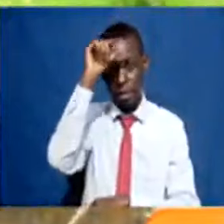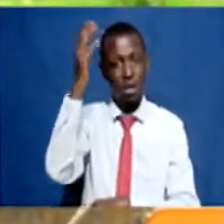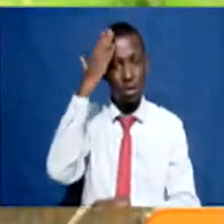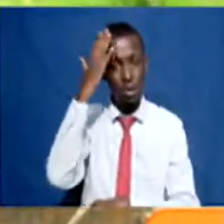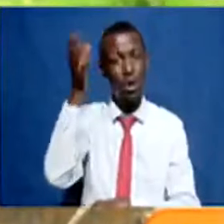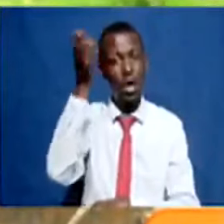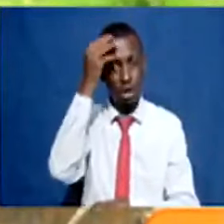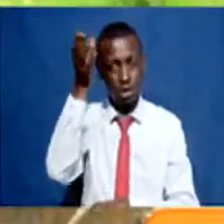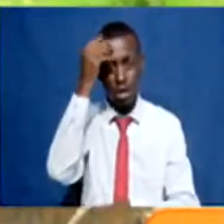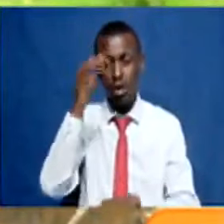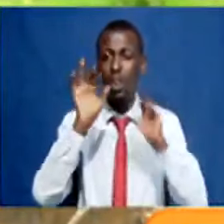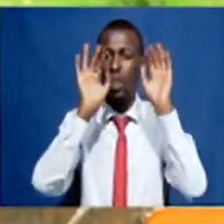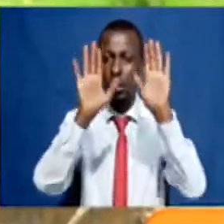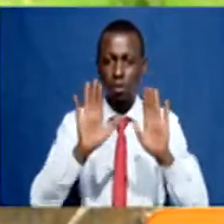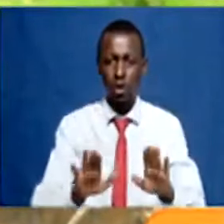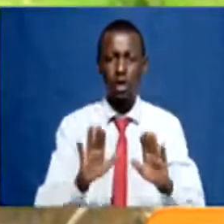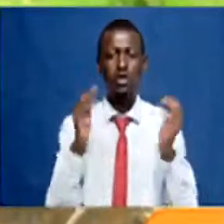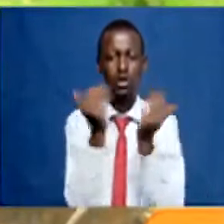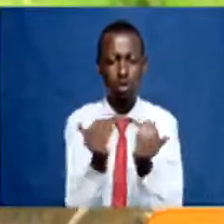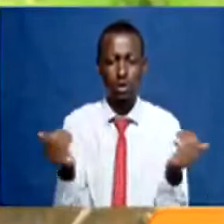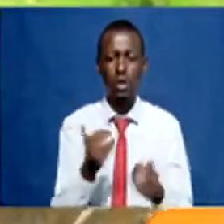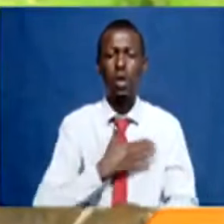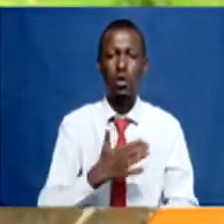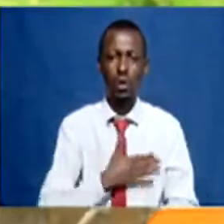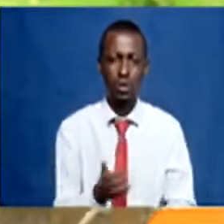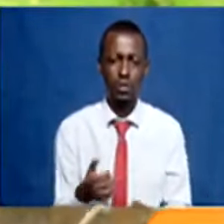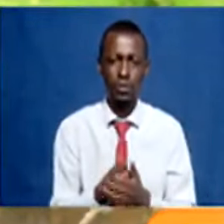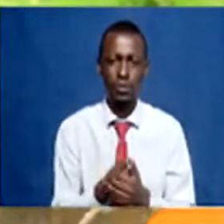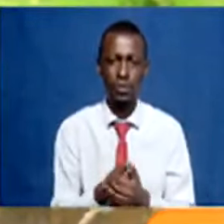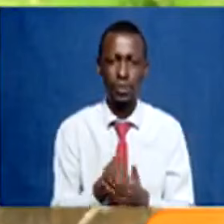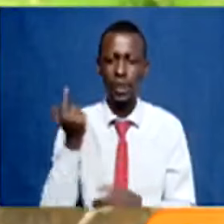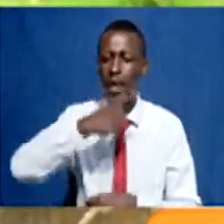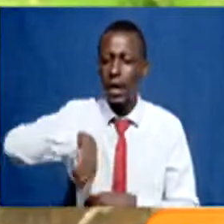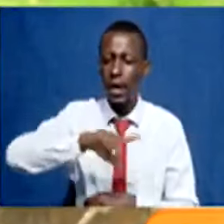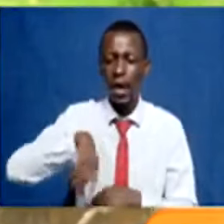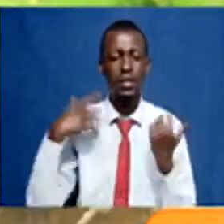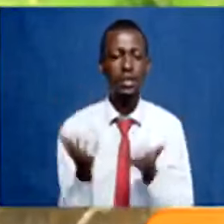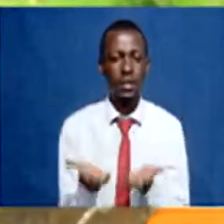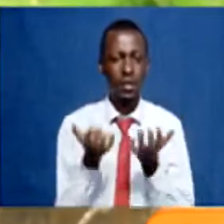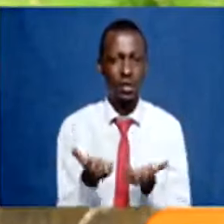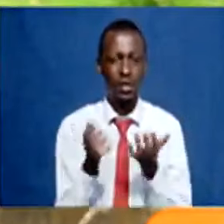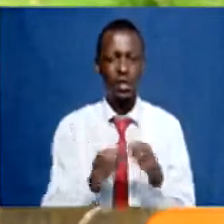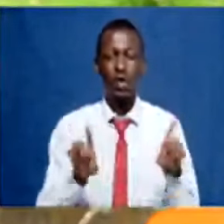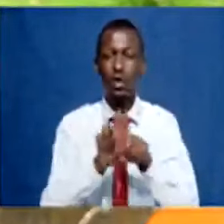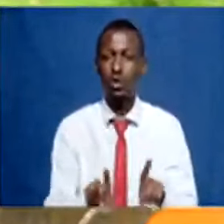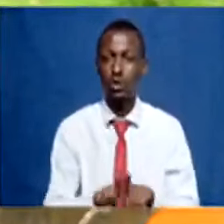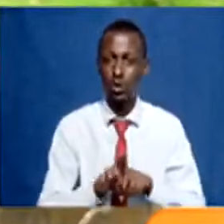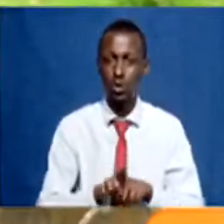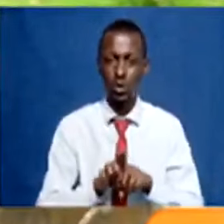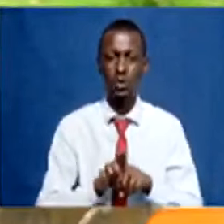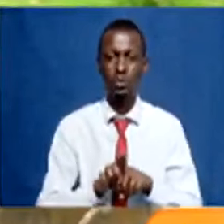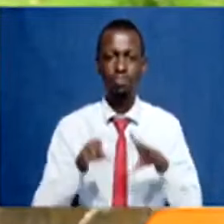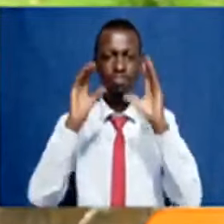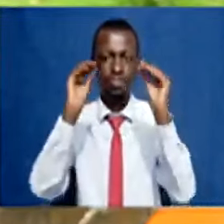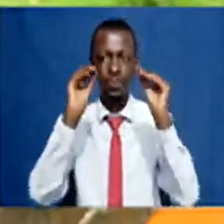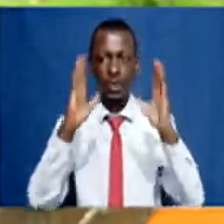ni kitu cha maana katika watoto wetu, na basi na sisi pia tunahitaji. Inasemekana kwamba